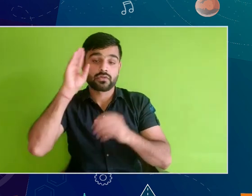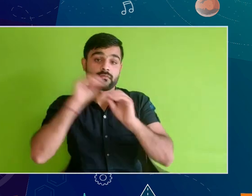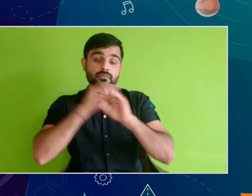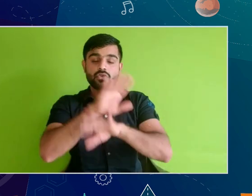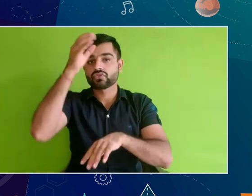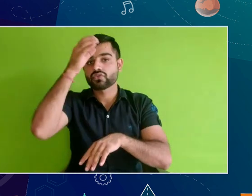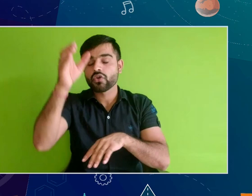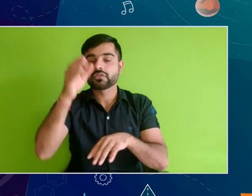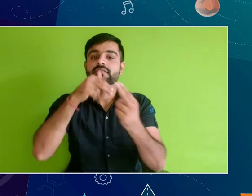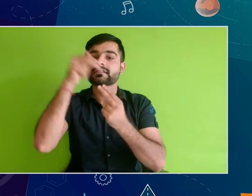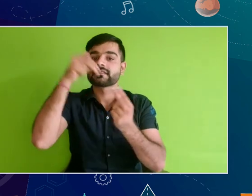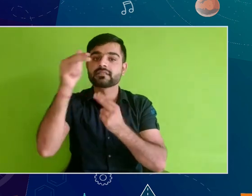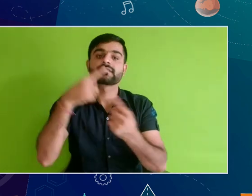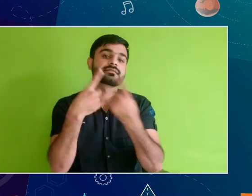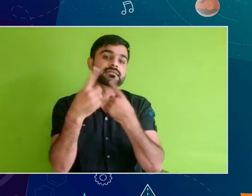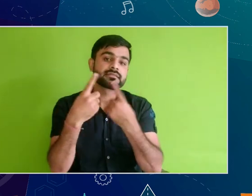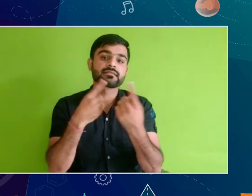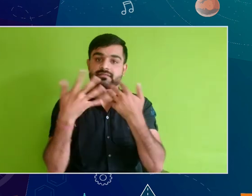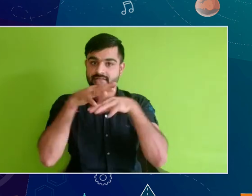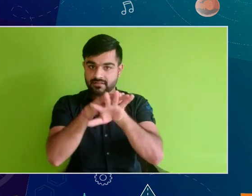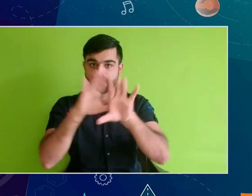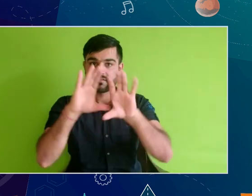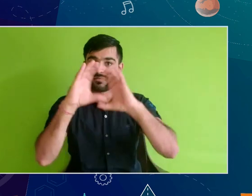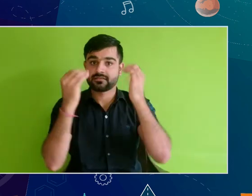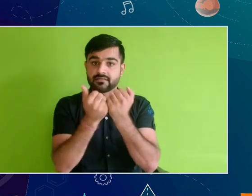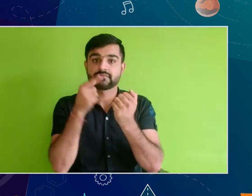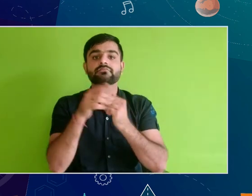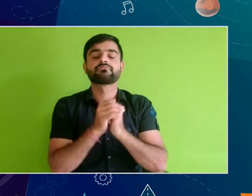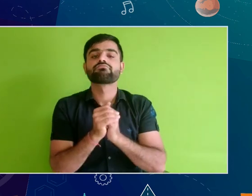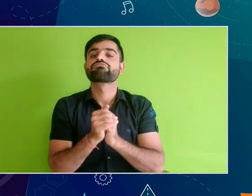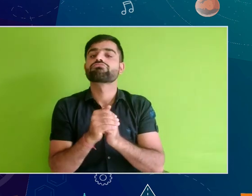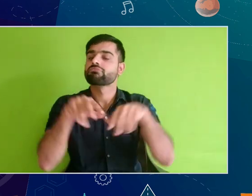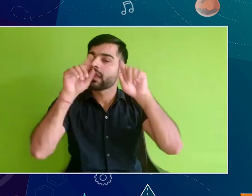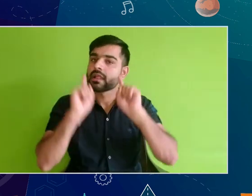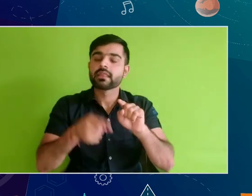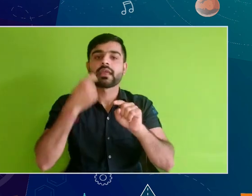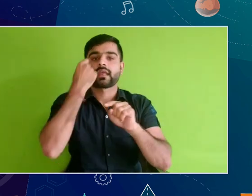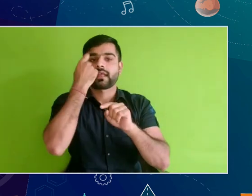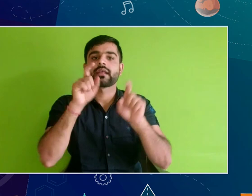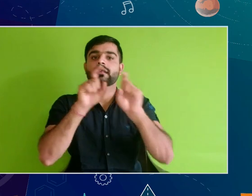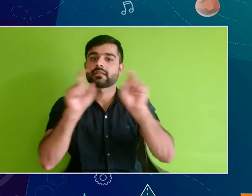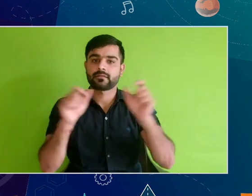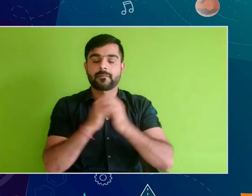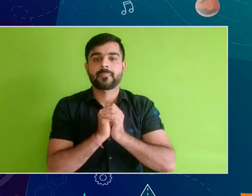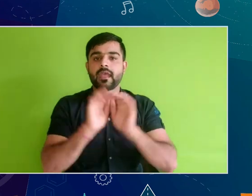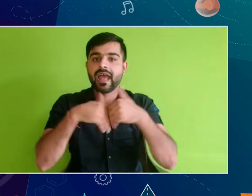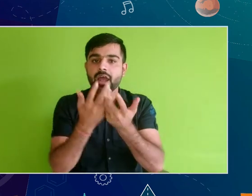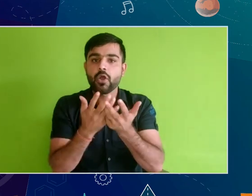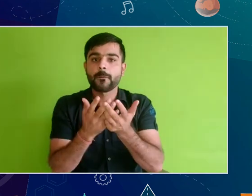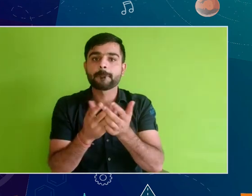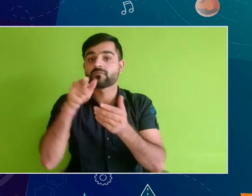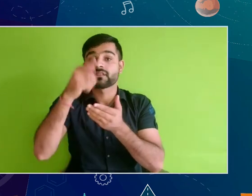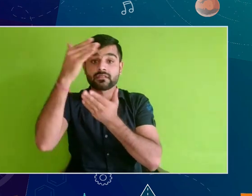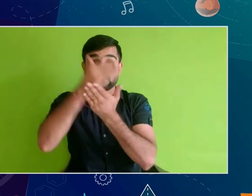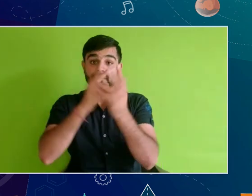if we talk about inclusive classroom, so this is need to be understand in an initial stage, that how this prospect will work if